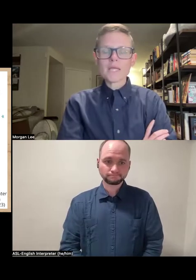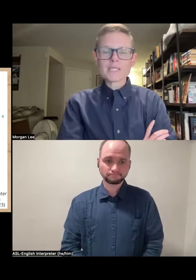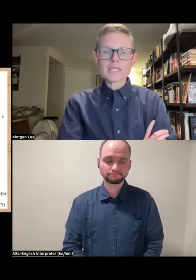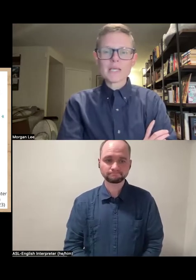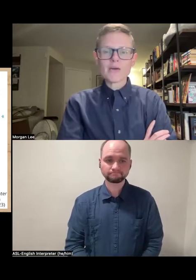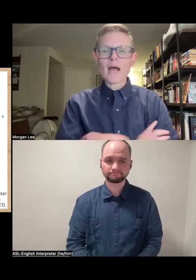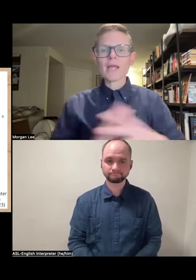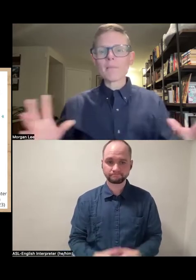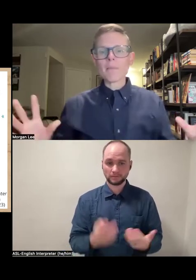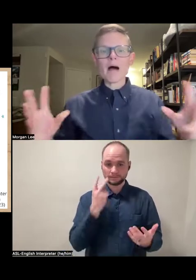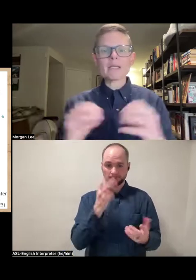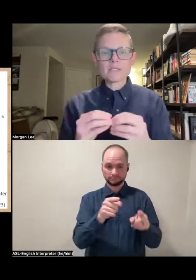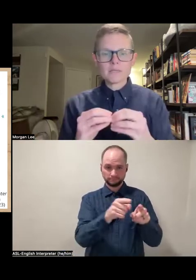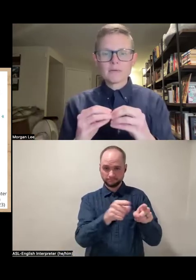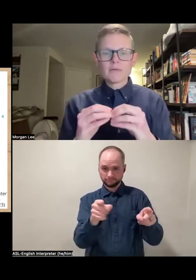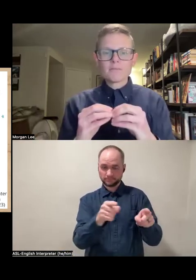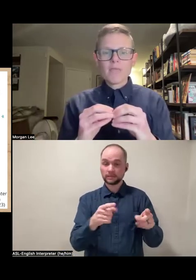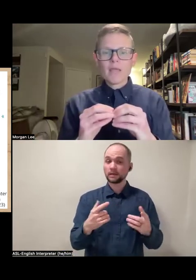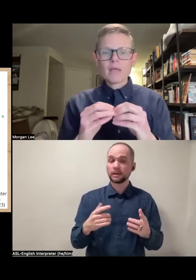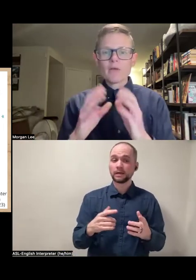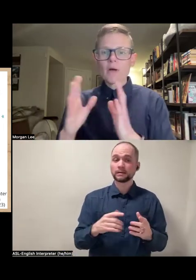So what we can see here, I combined